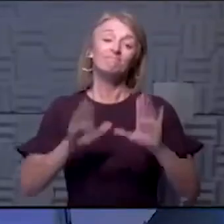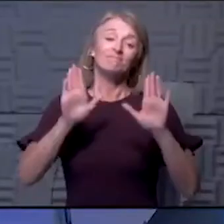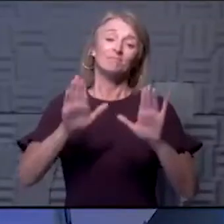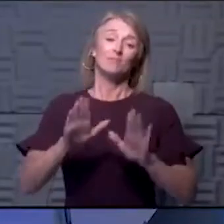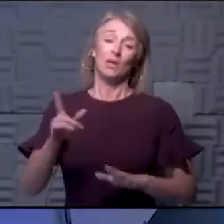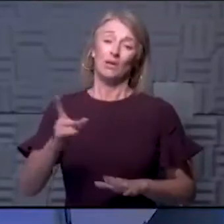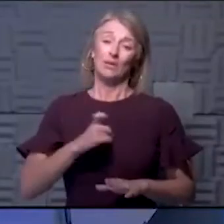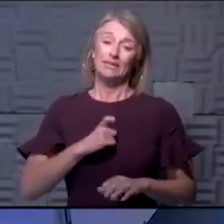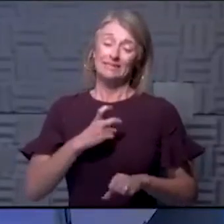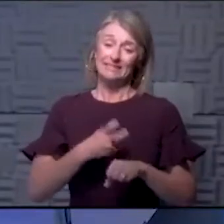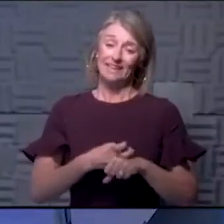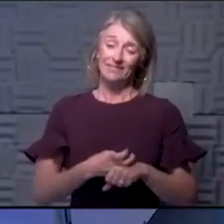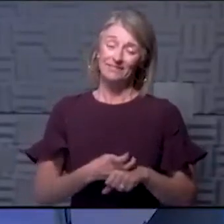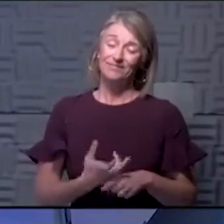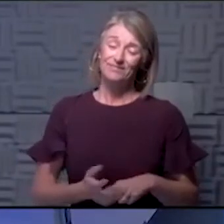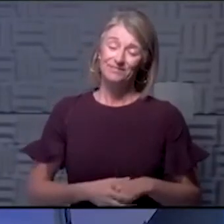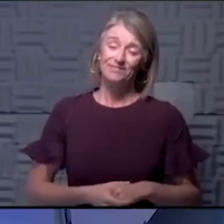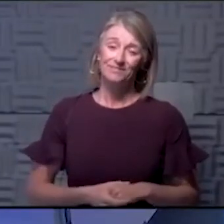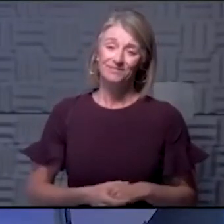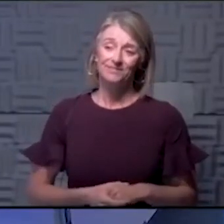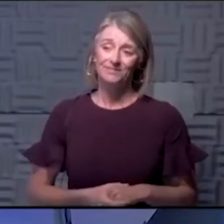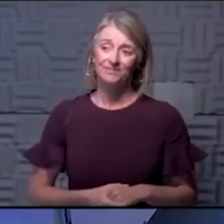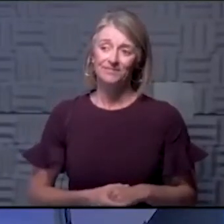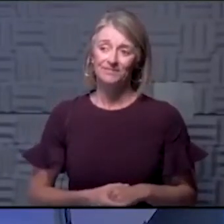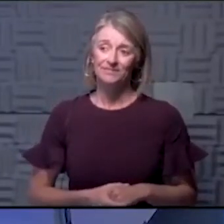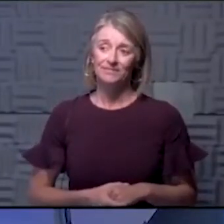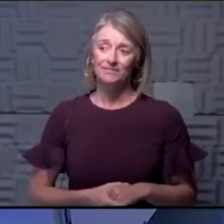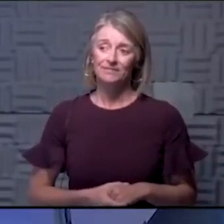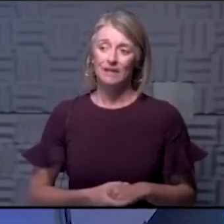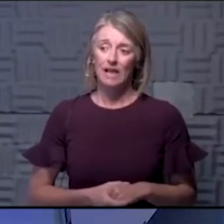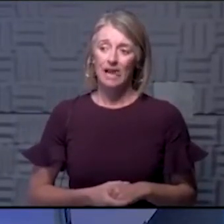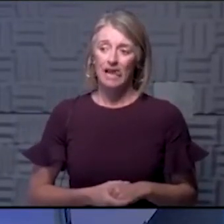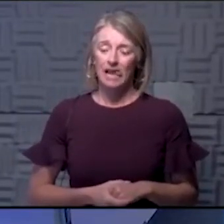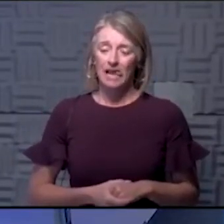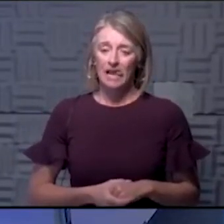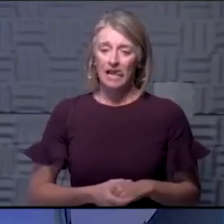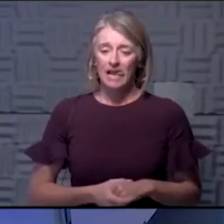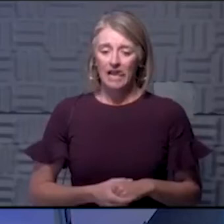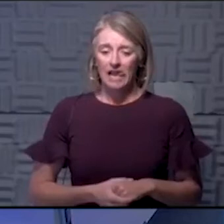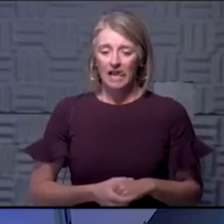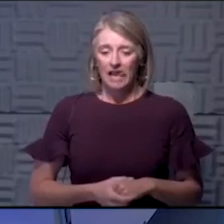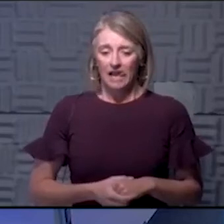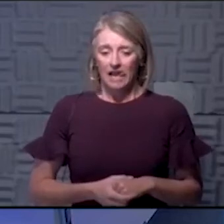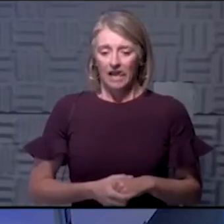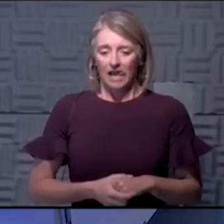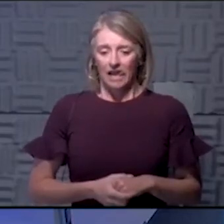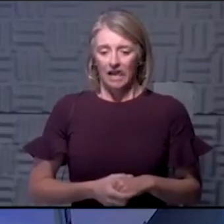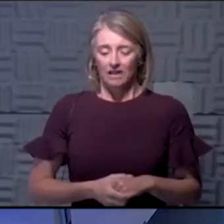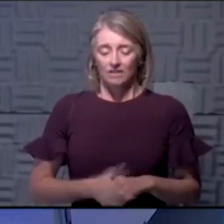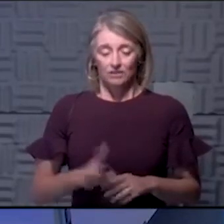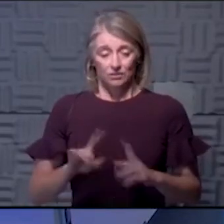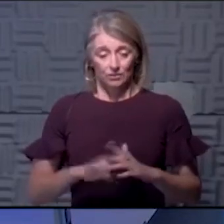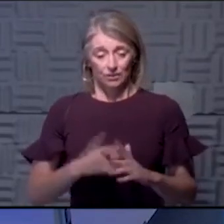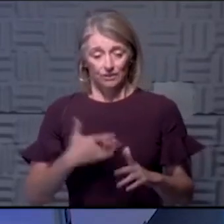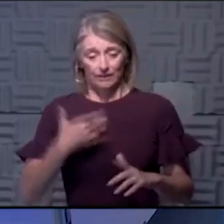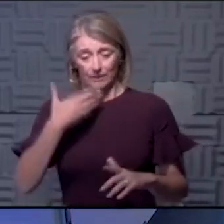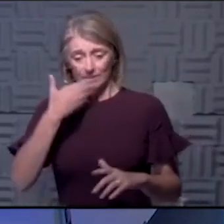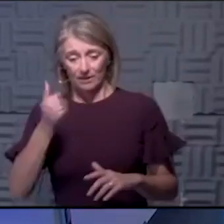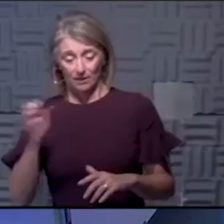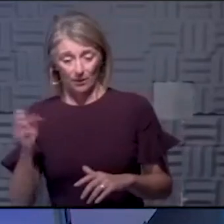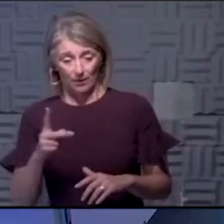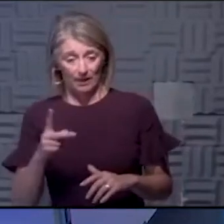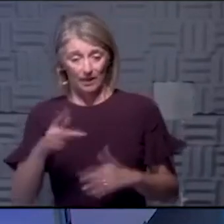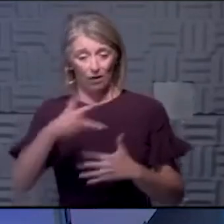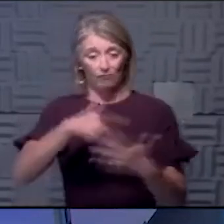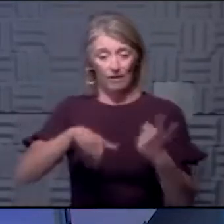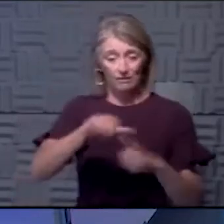Man, that's a tough story. Yeah, especially that separate horrible. hospital part. Yeah. Man. So let's think about how when people start getting better and they go back, are they okay to be